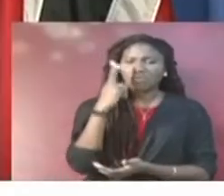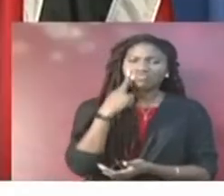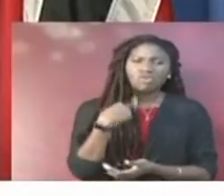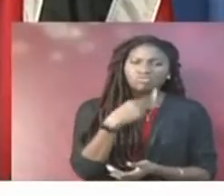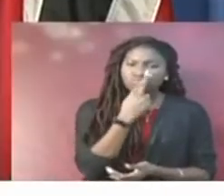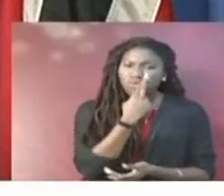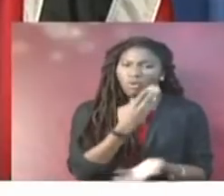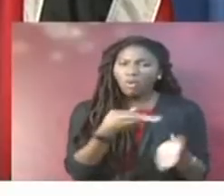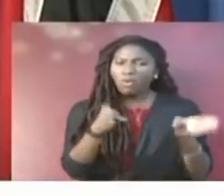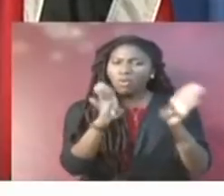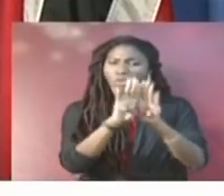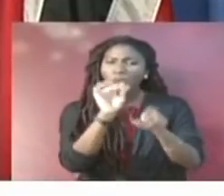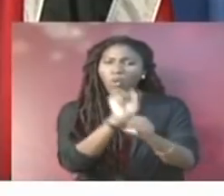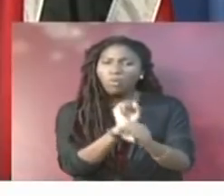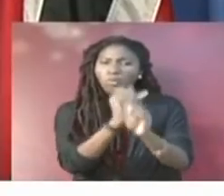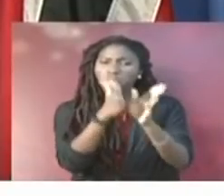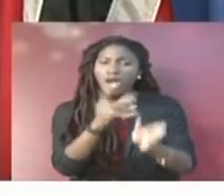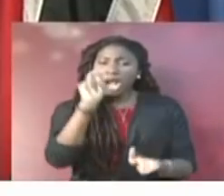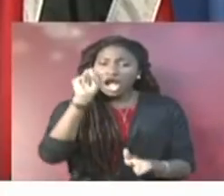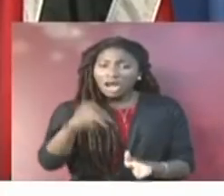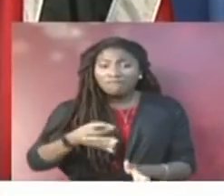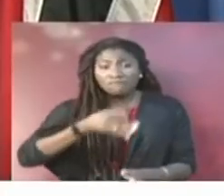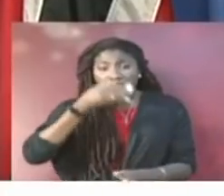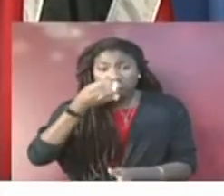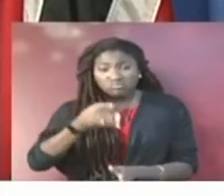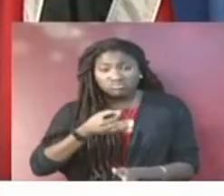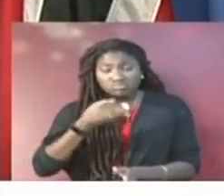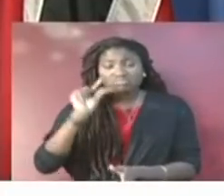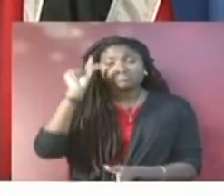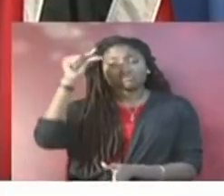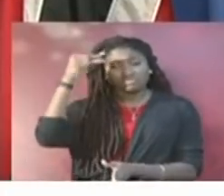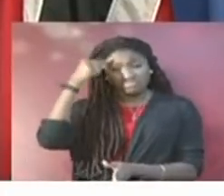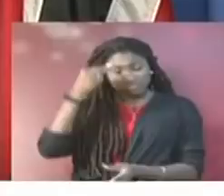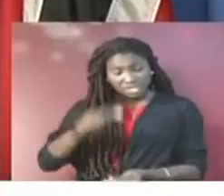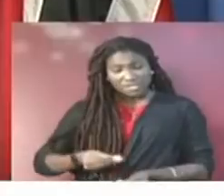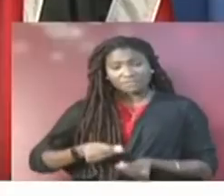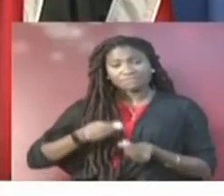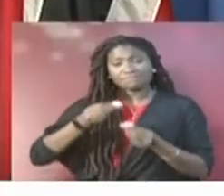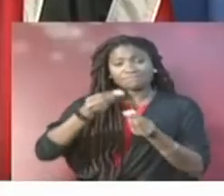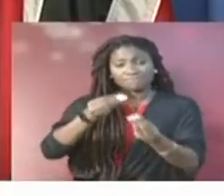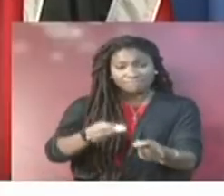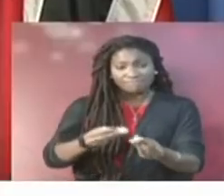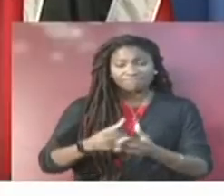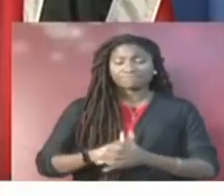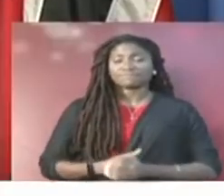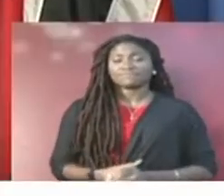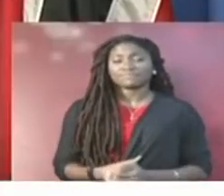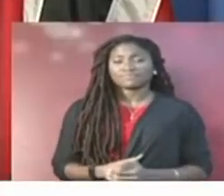on. And of course, if I go to the list from the